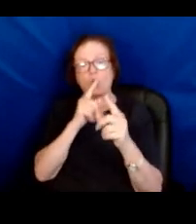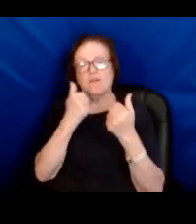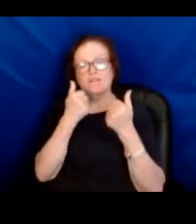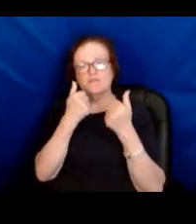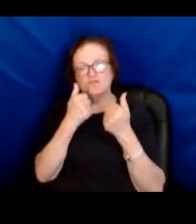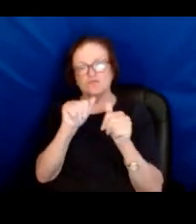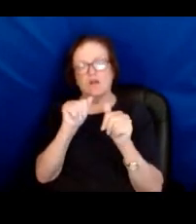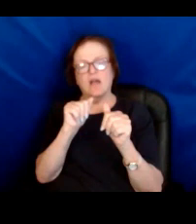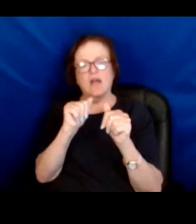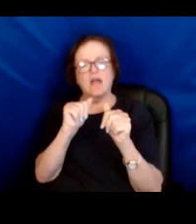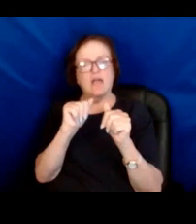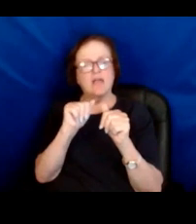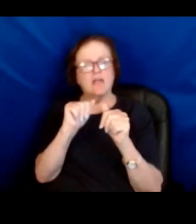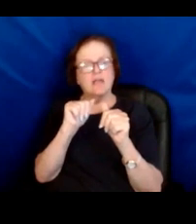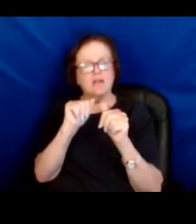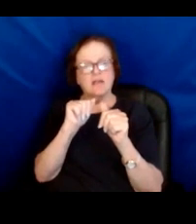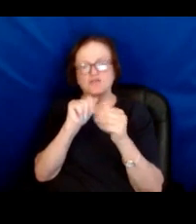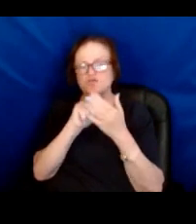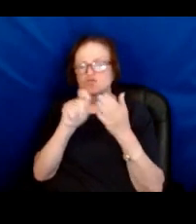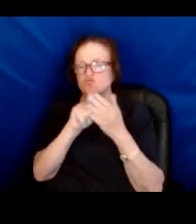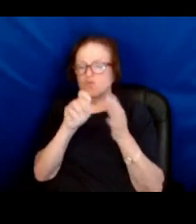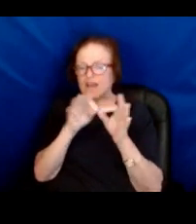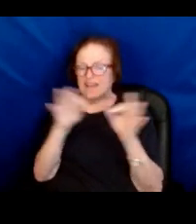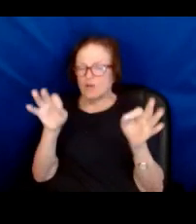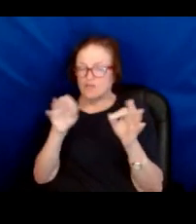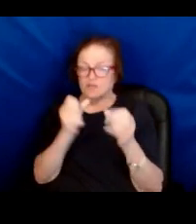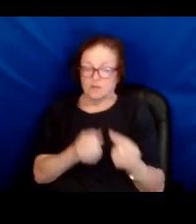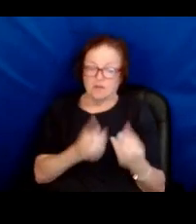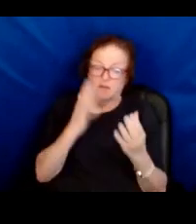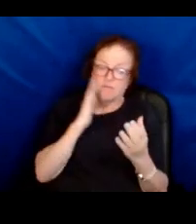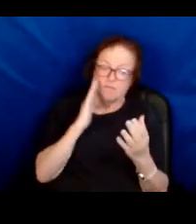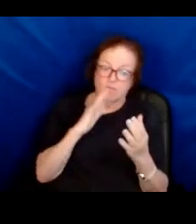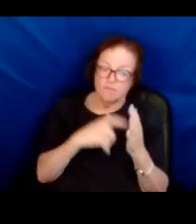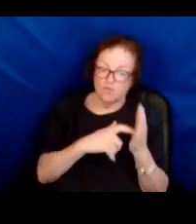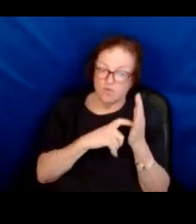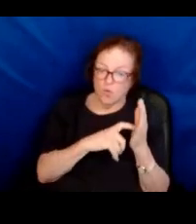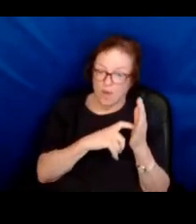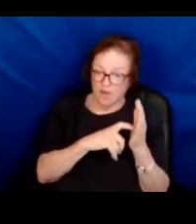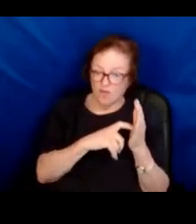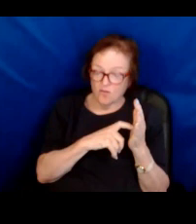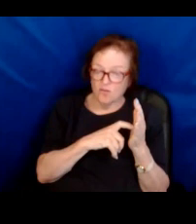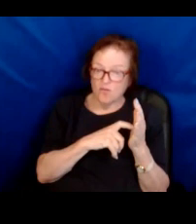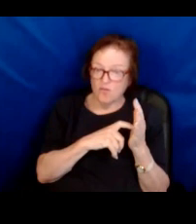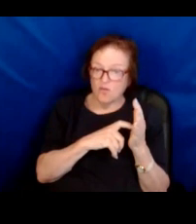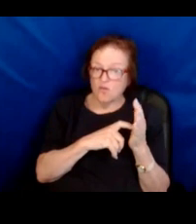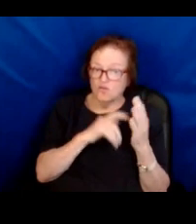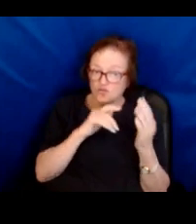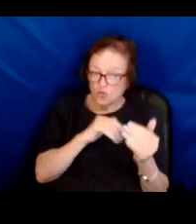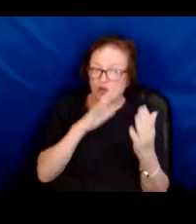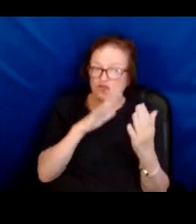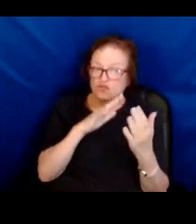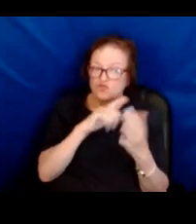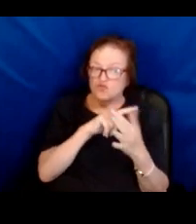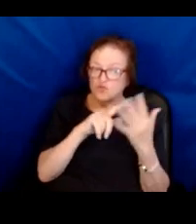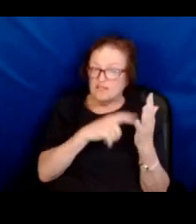initially write an equation to estimate the number of beds that would be inpatient beds that would be needed to address